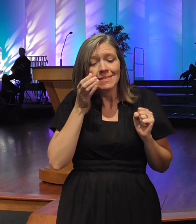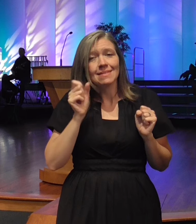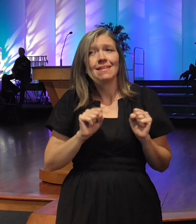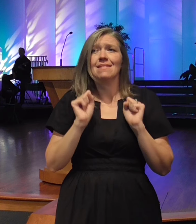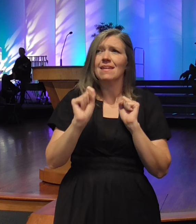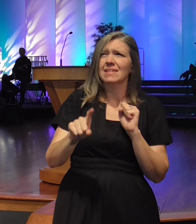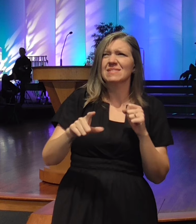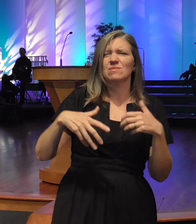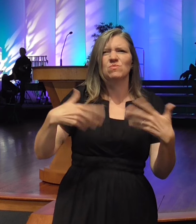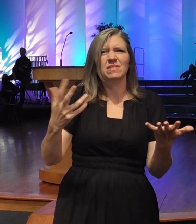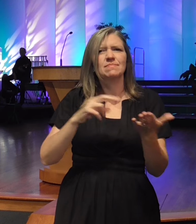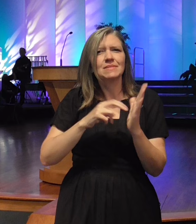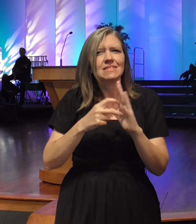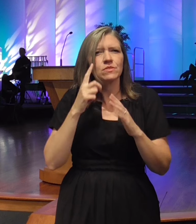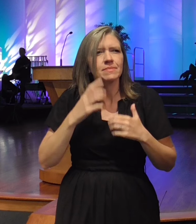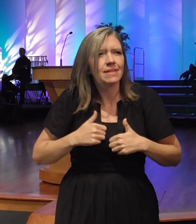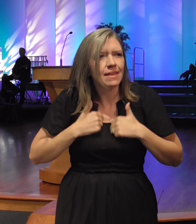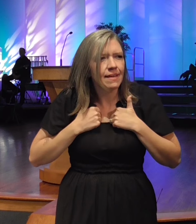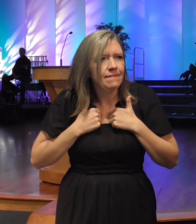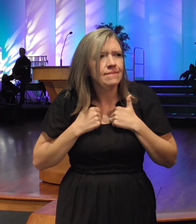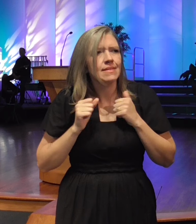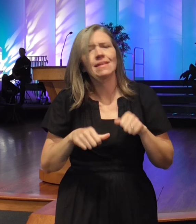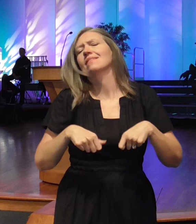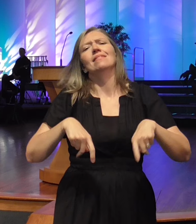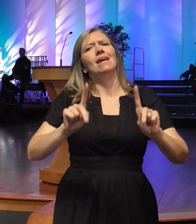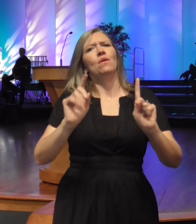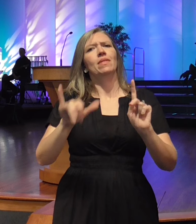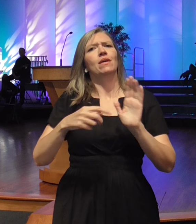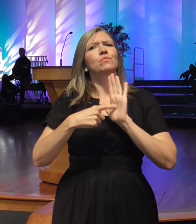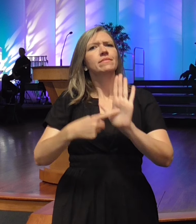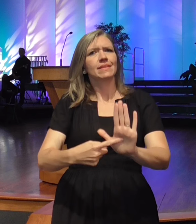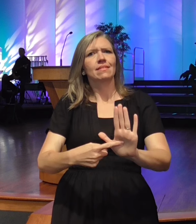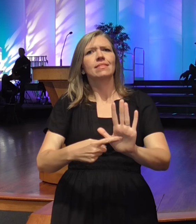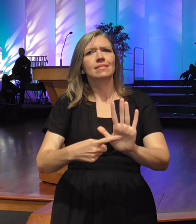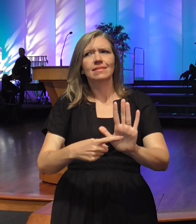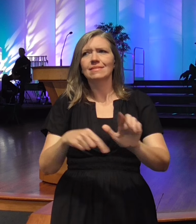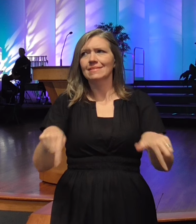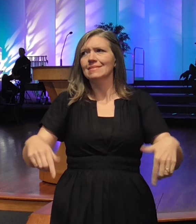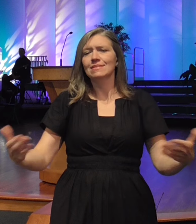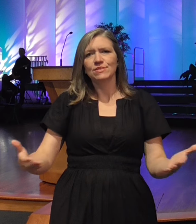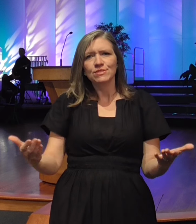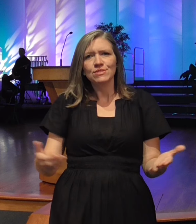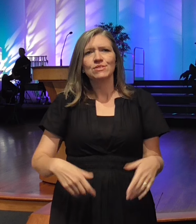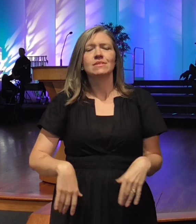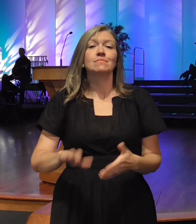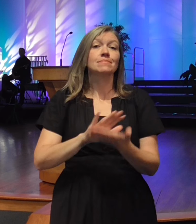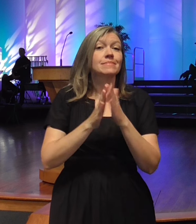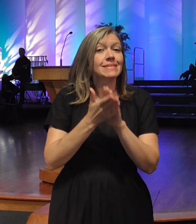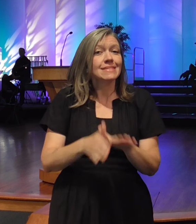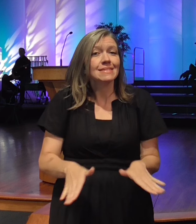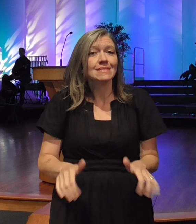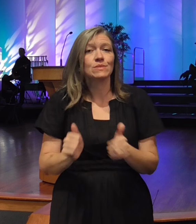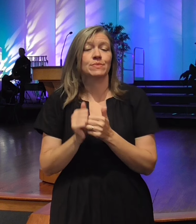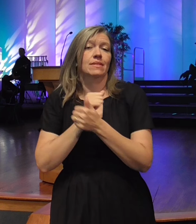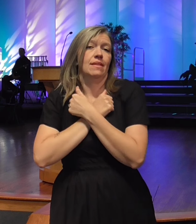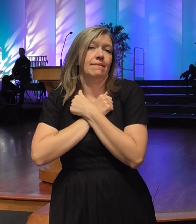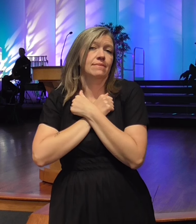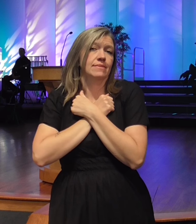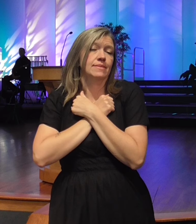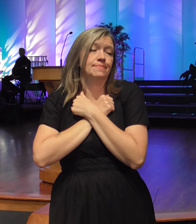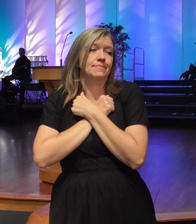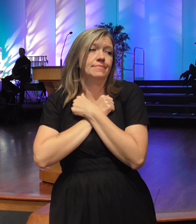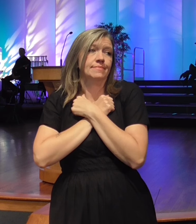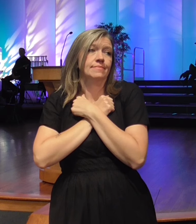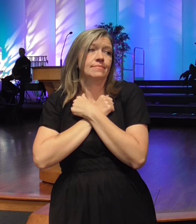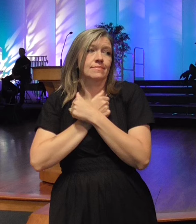let this presence into your heart. And when we do, we can listen. We can ask it what it wants us to know about ourselves and our lives today. And we can allow that